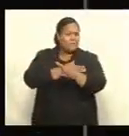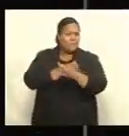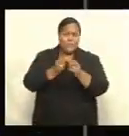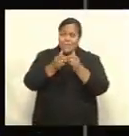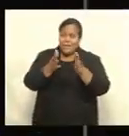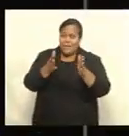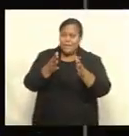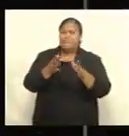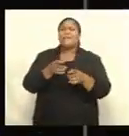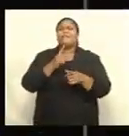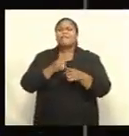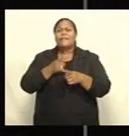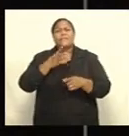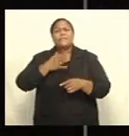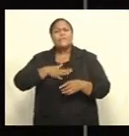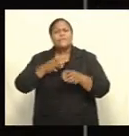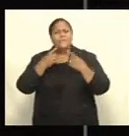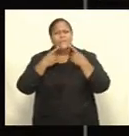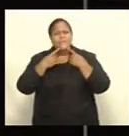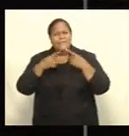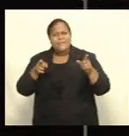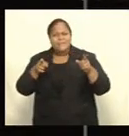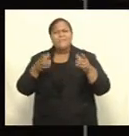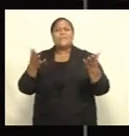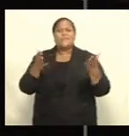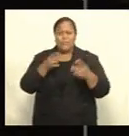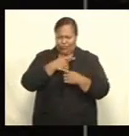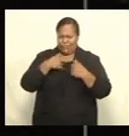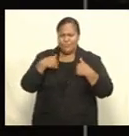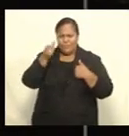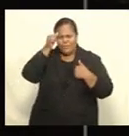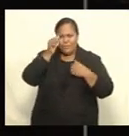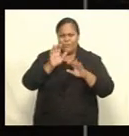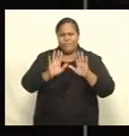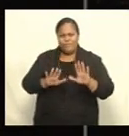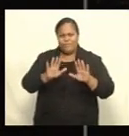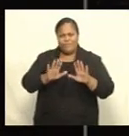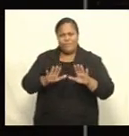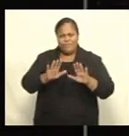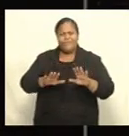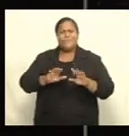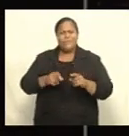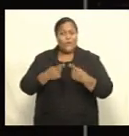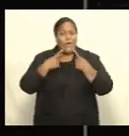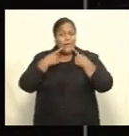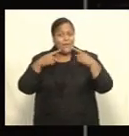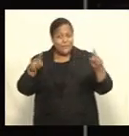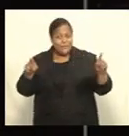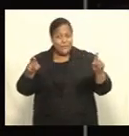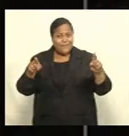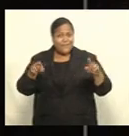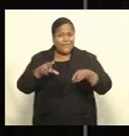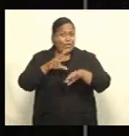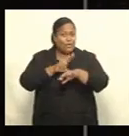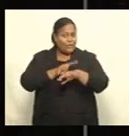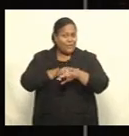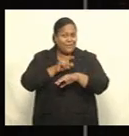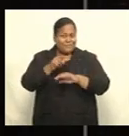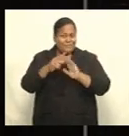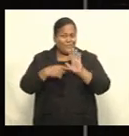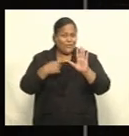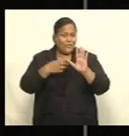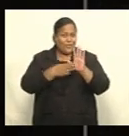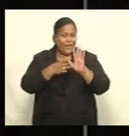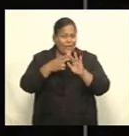our viewers. We know that you've been waiting for the daily media briefing by the Permanent Secretary for Health, Dr. James Fong. We expect that he will